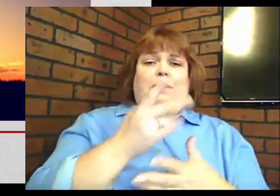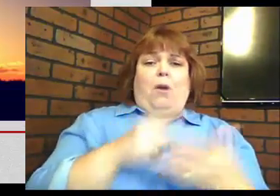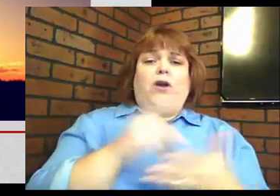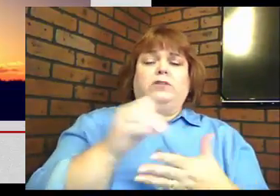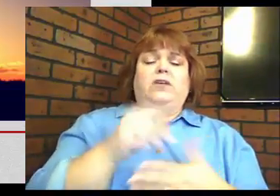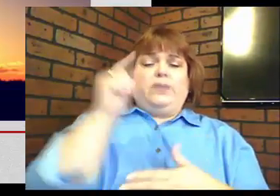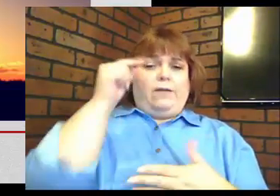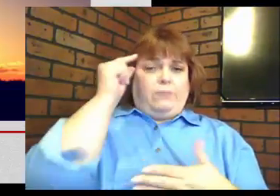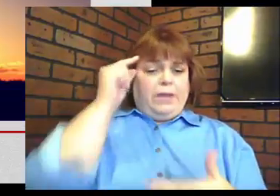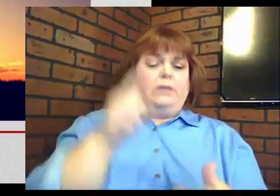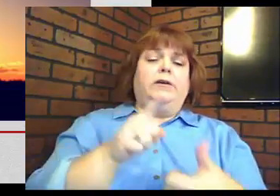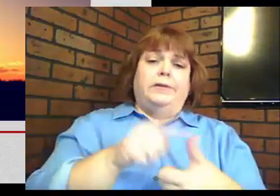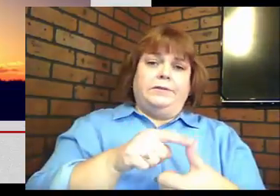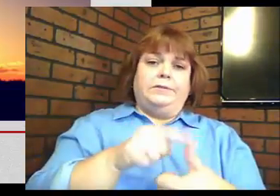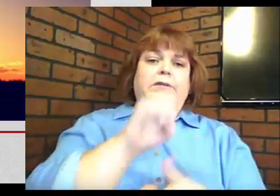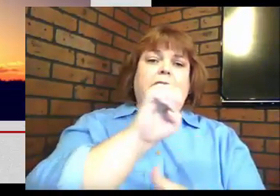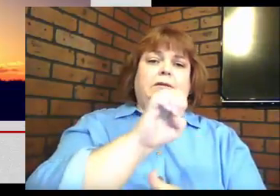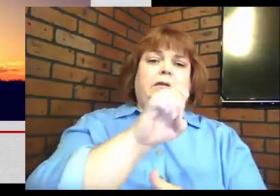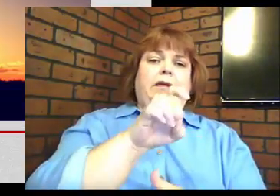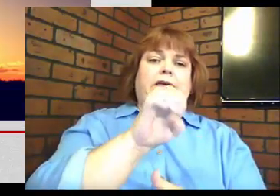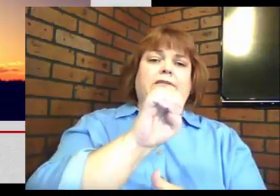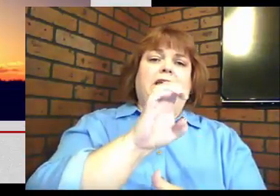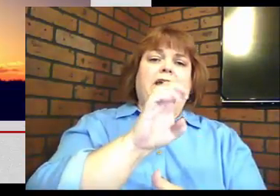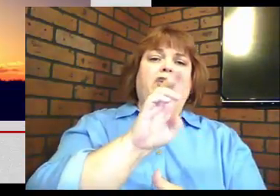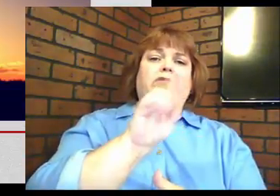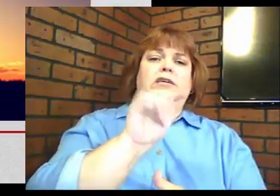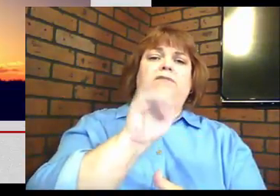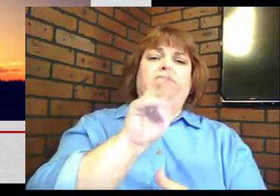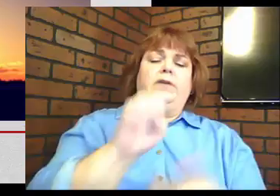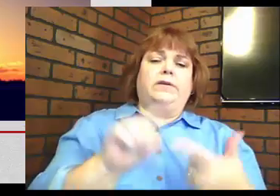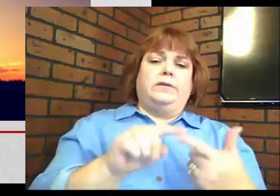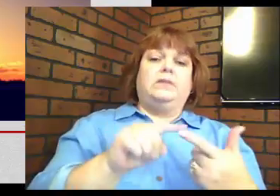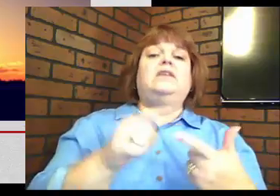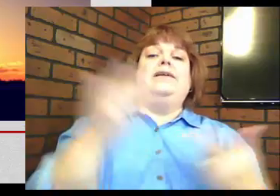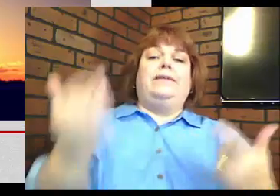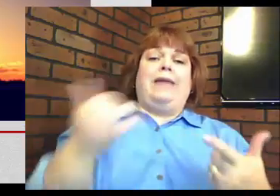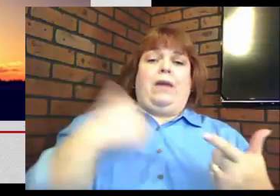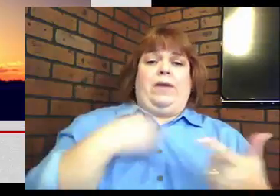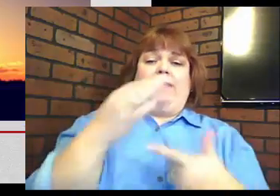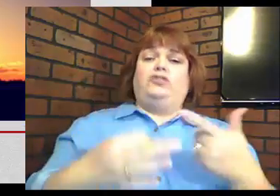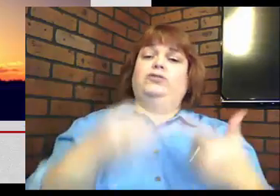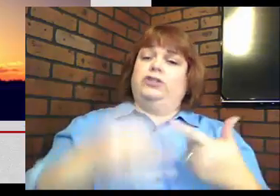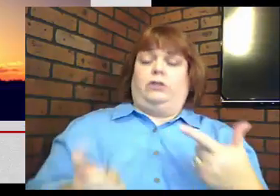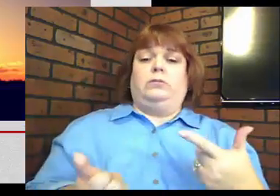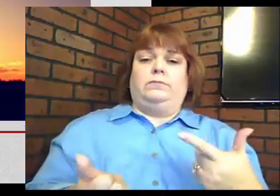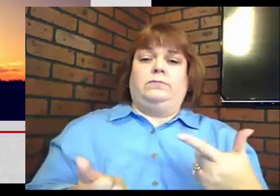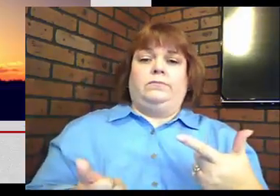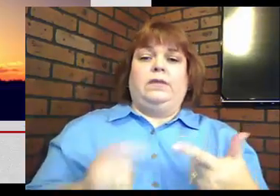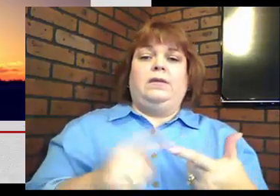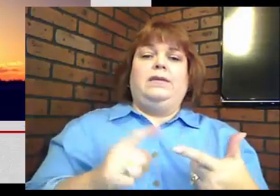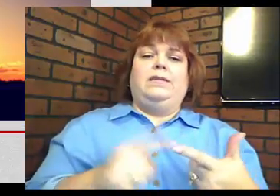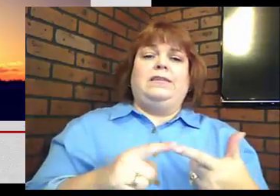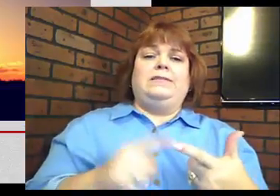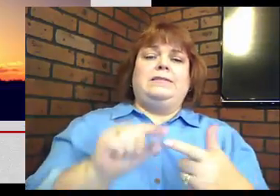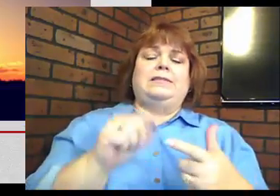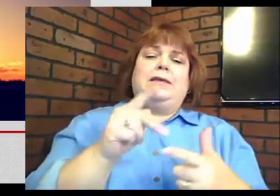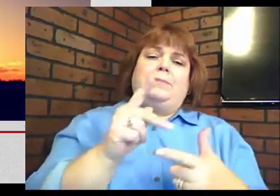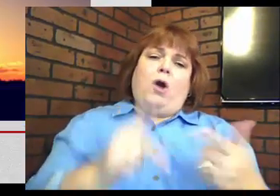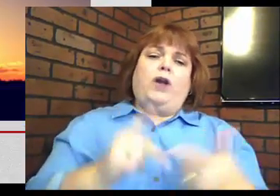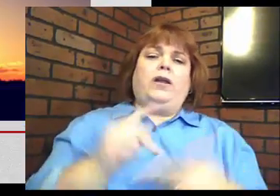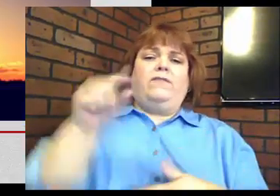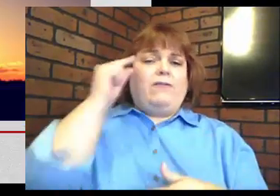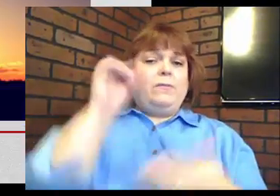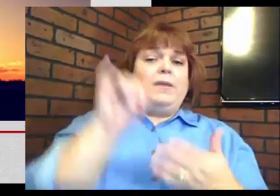to do. When you're a kid, you don't have a lot of independence, but when you become an adult, you have more independence.